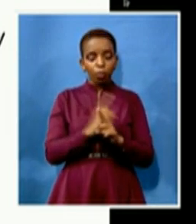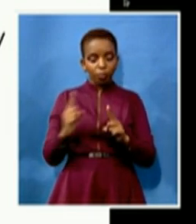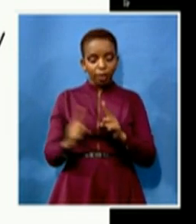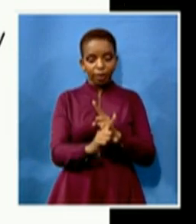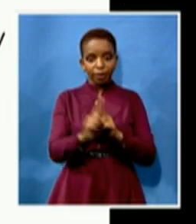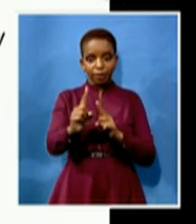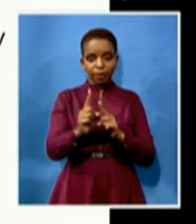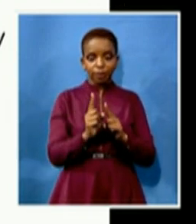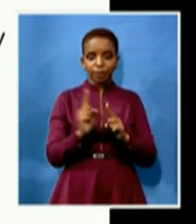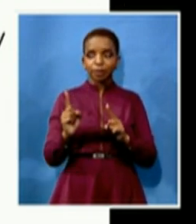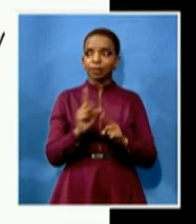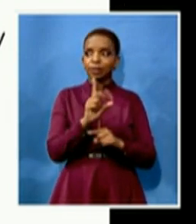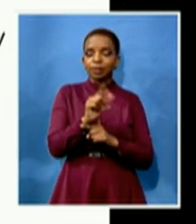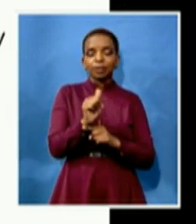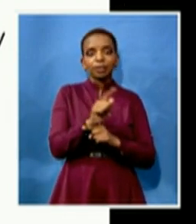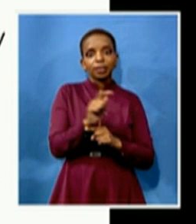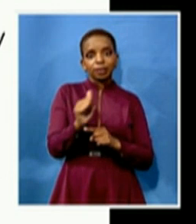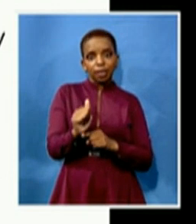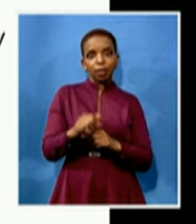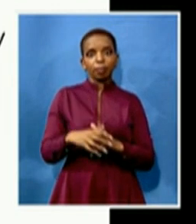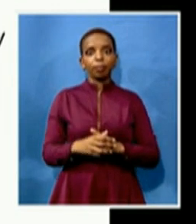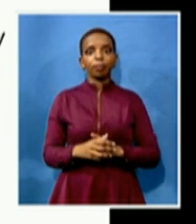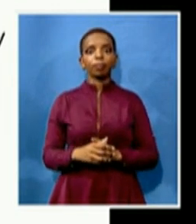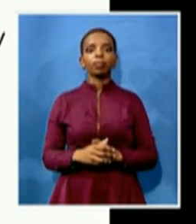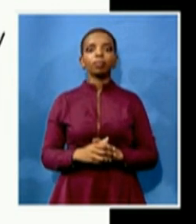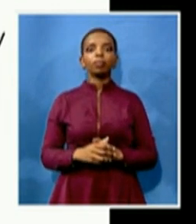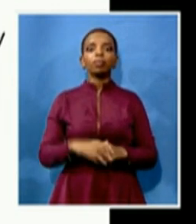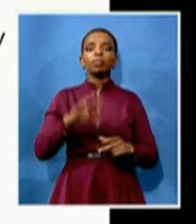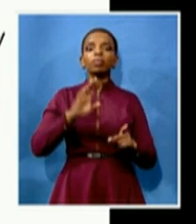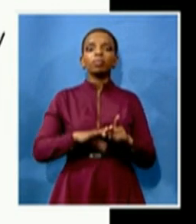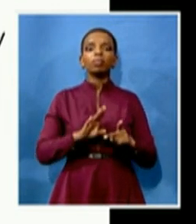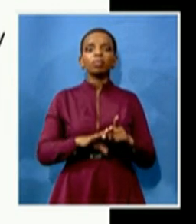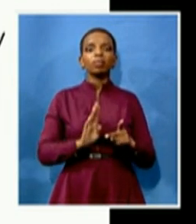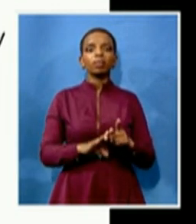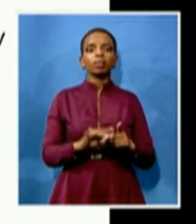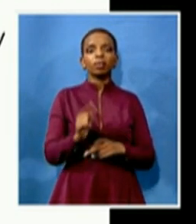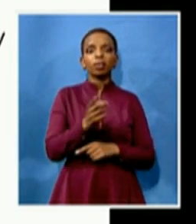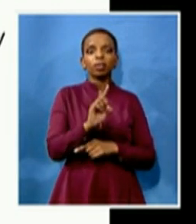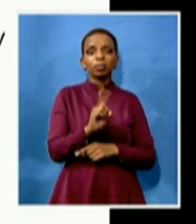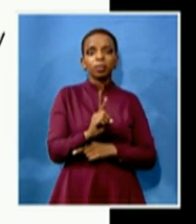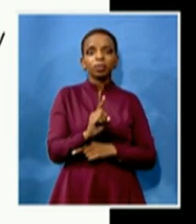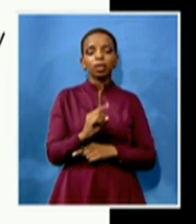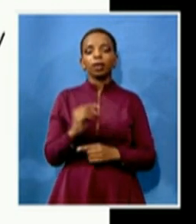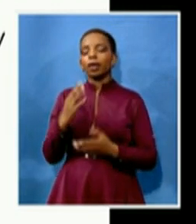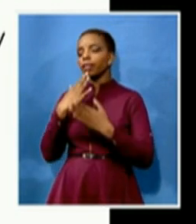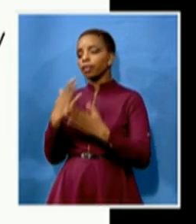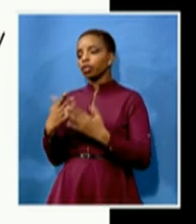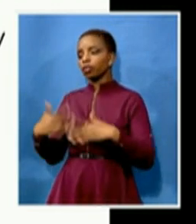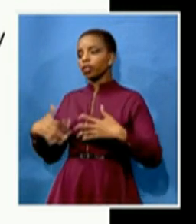of variability, yes? Thank you very much. We are part of you, Anglo.